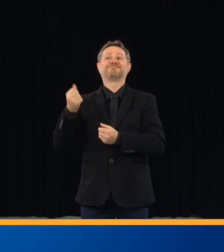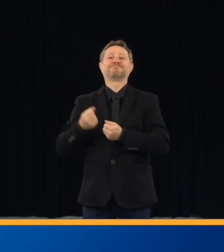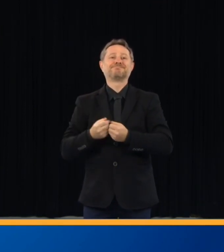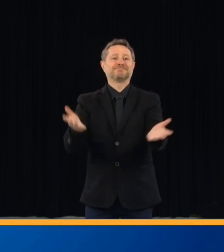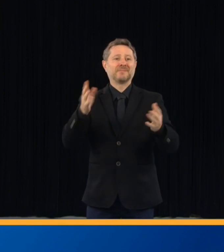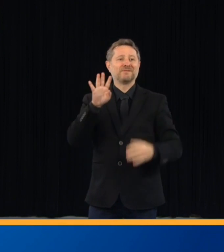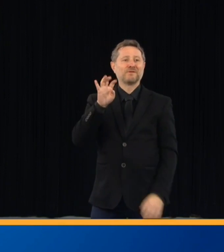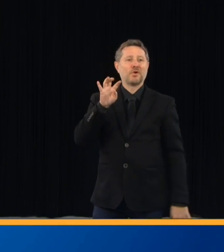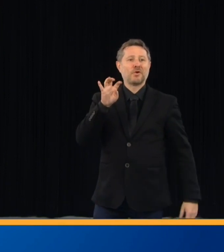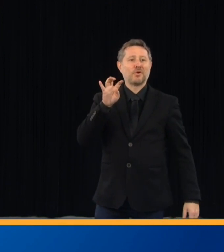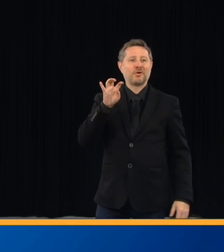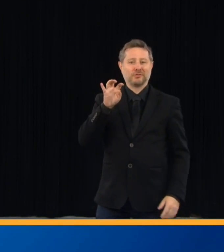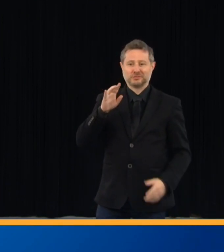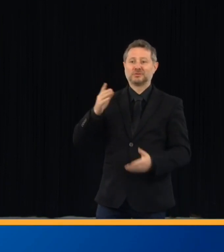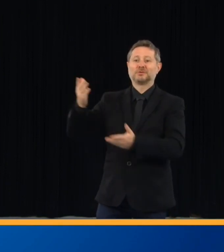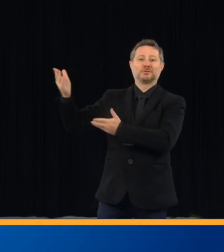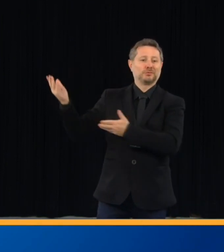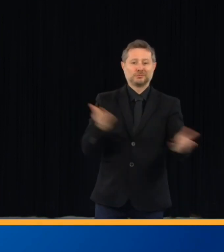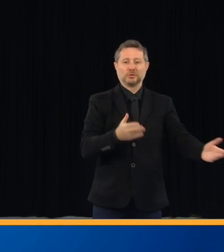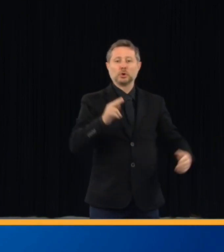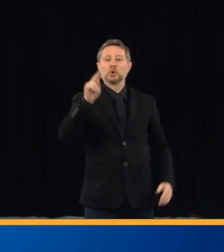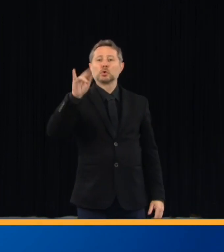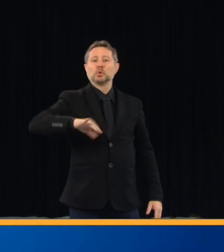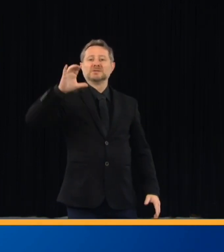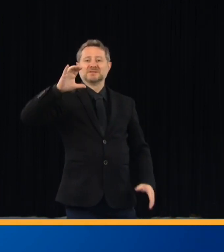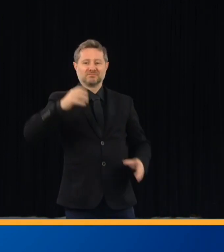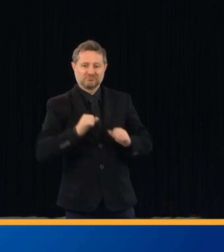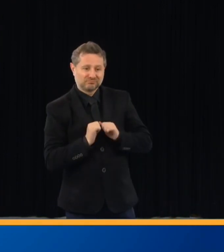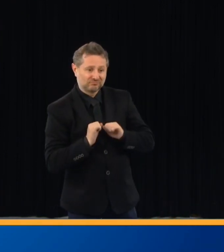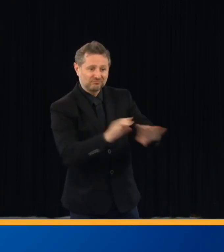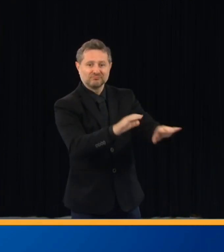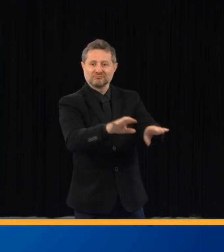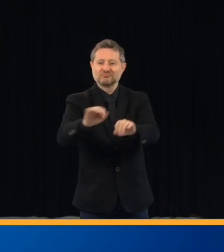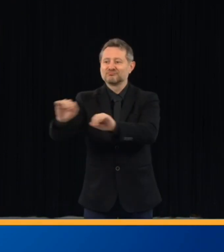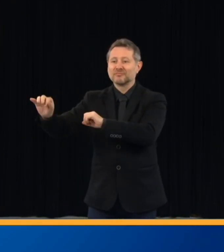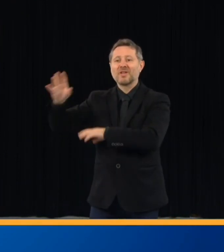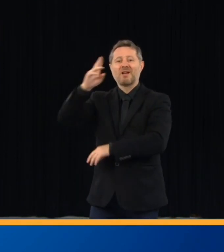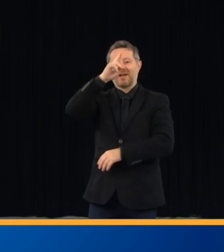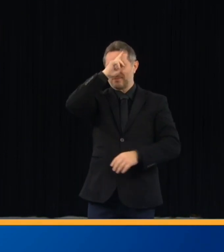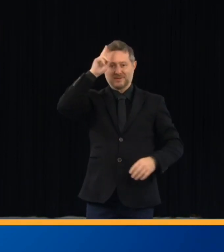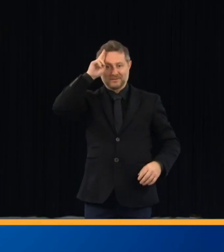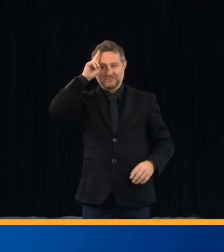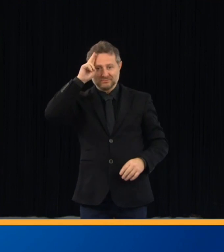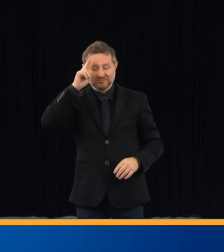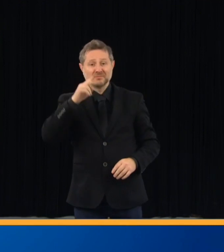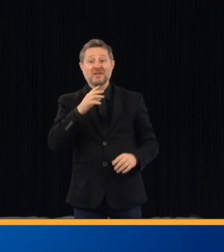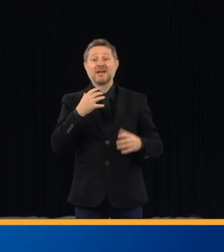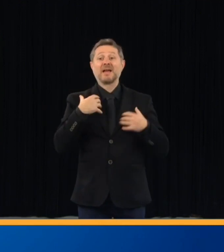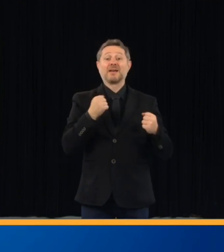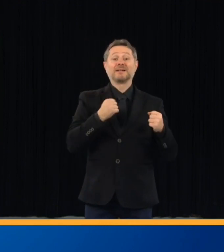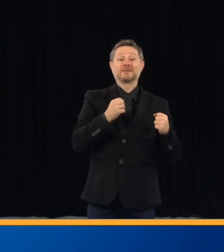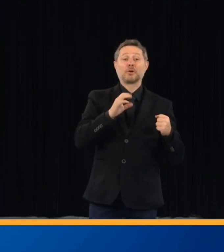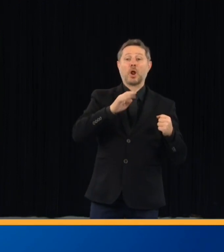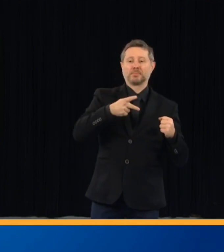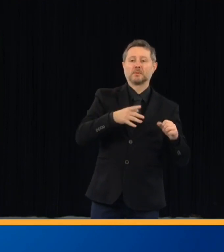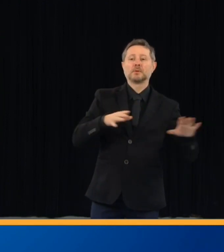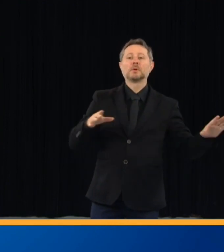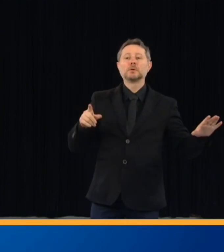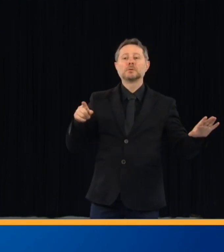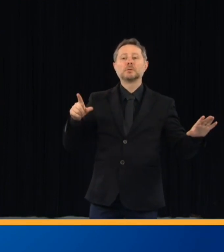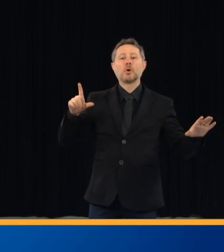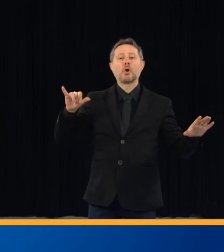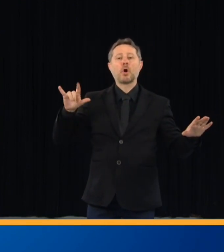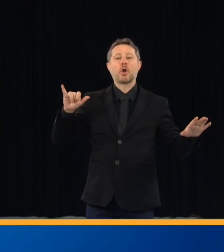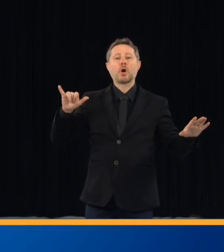Hospital Corporation. We released 200 to Long Island and Westchester. As I said, you see that